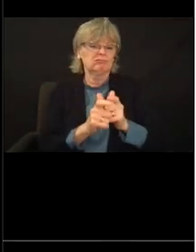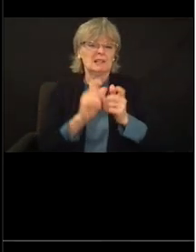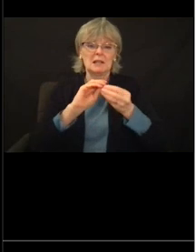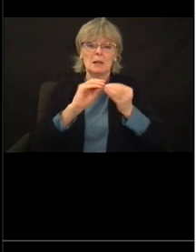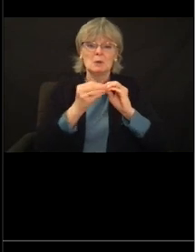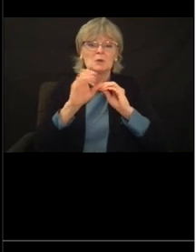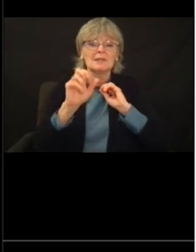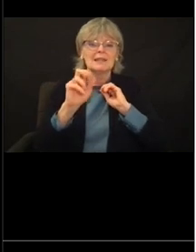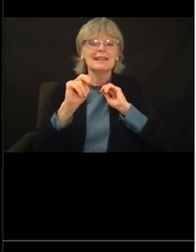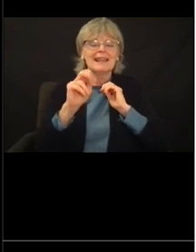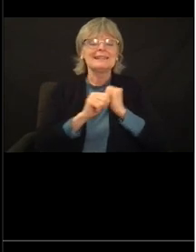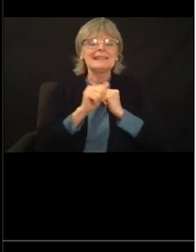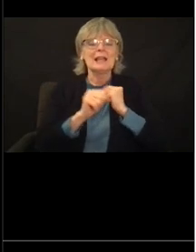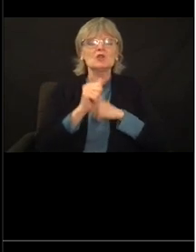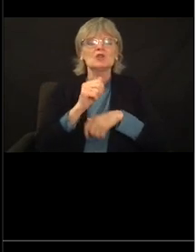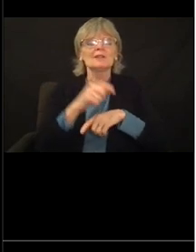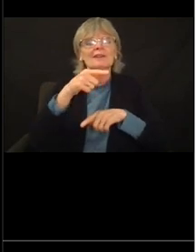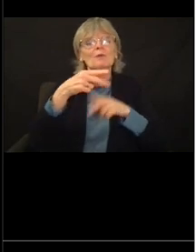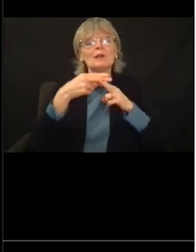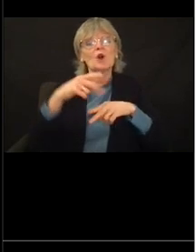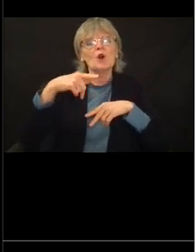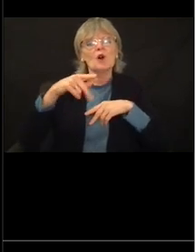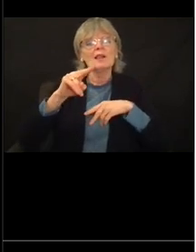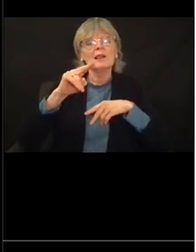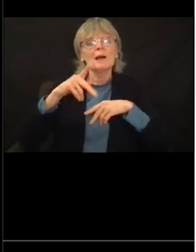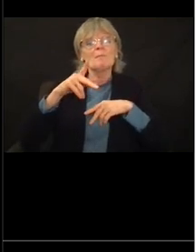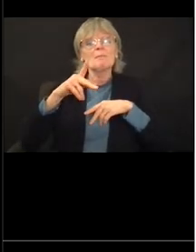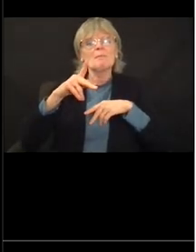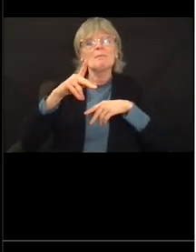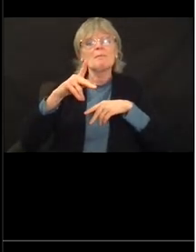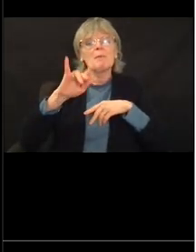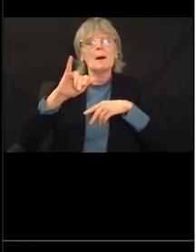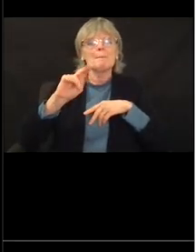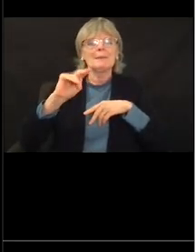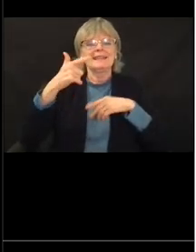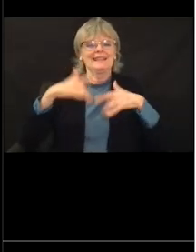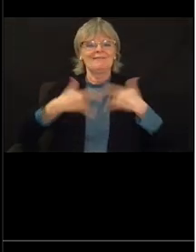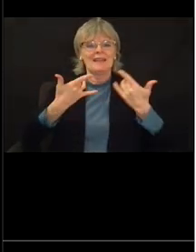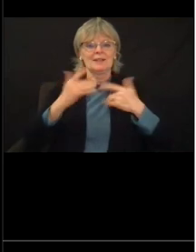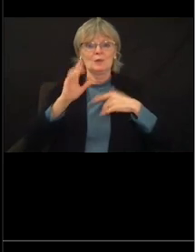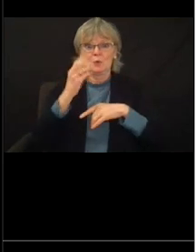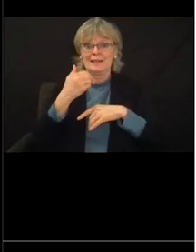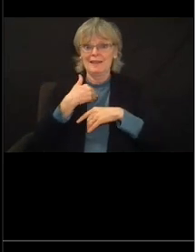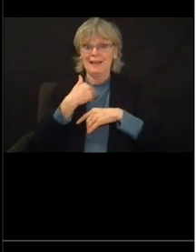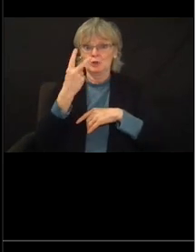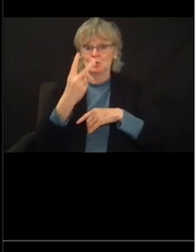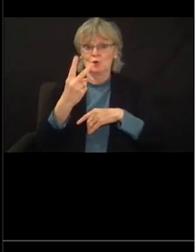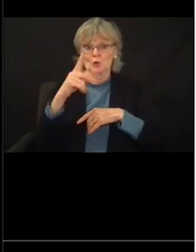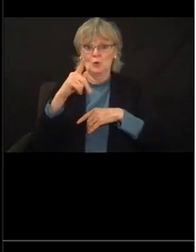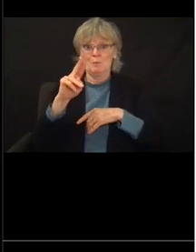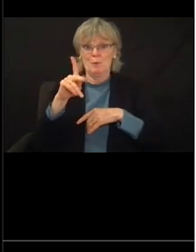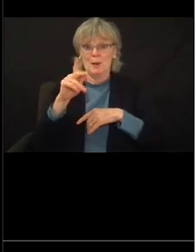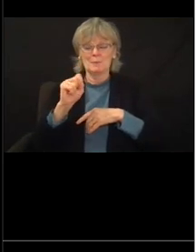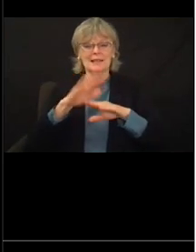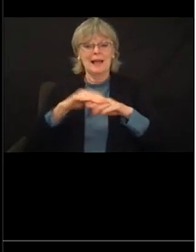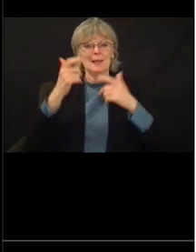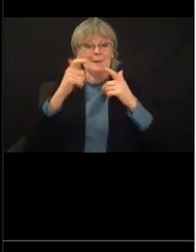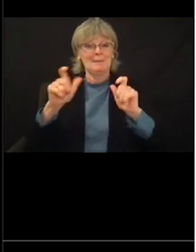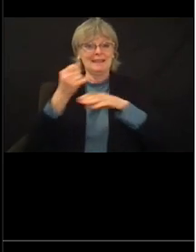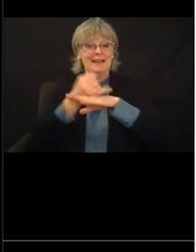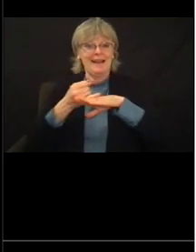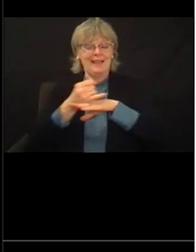call that a pupping event. And RE20 has actually had two pups on the Big Island, and those seals are now